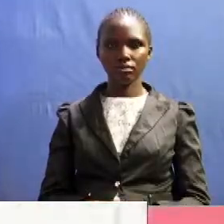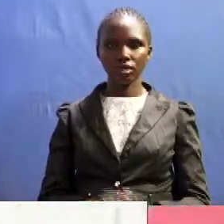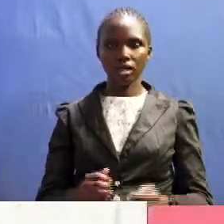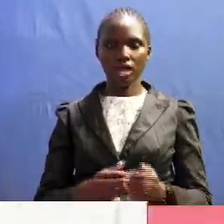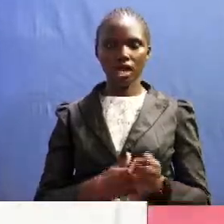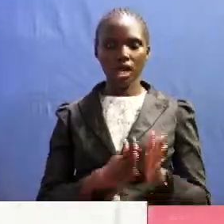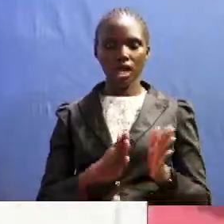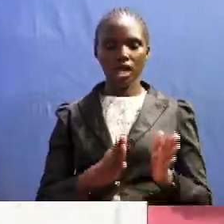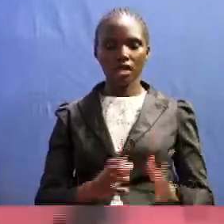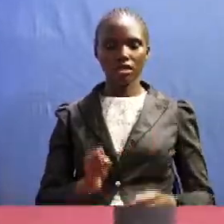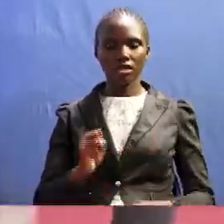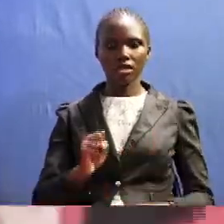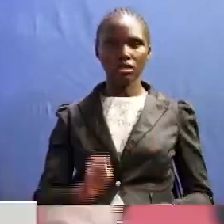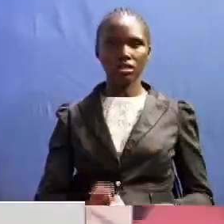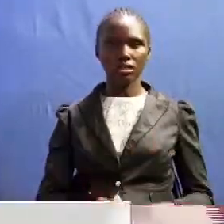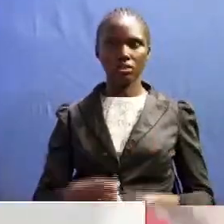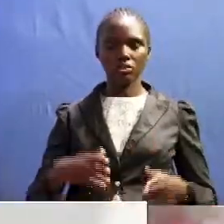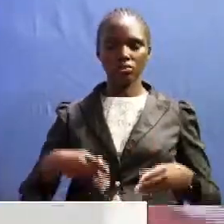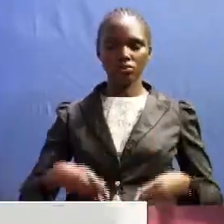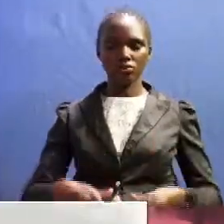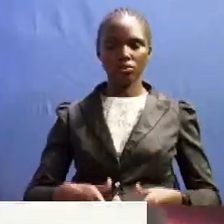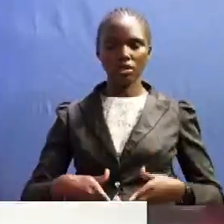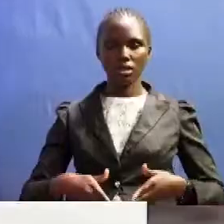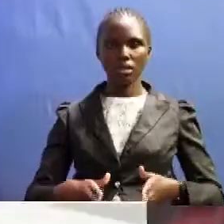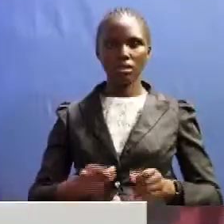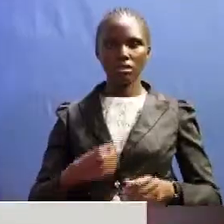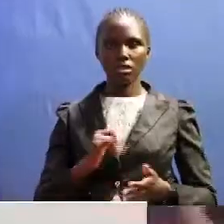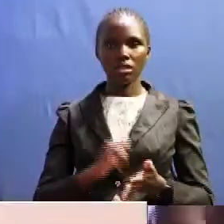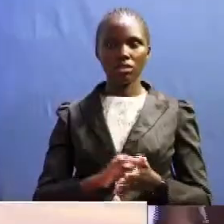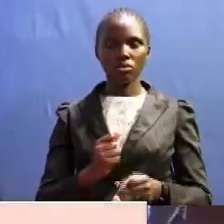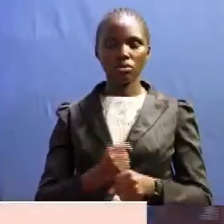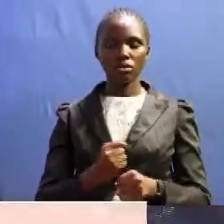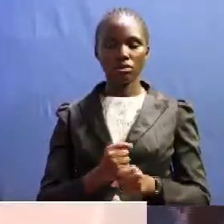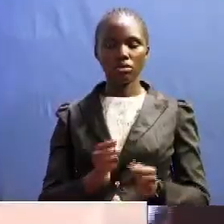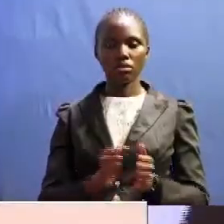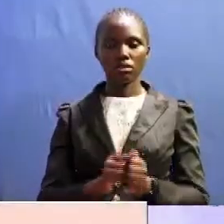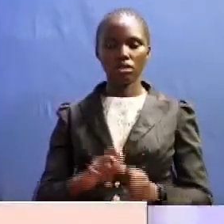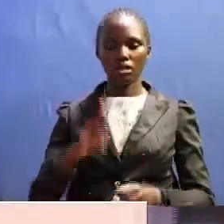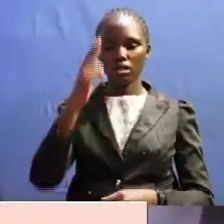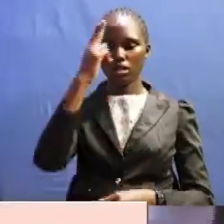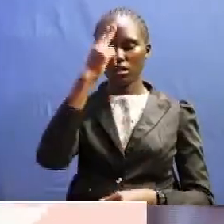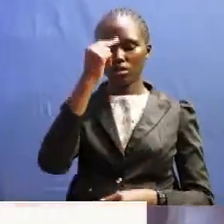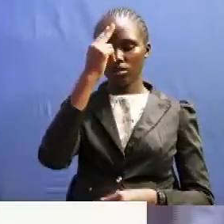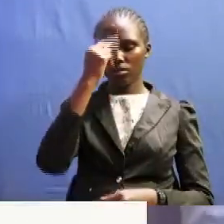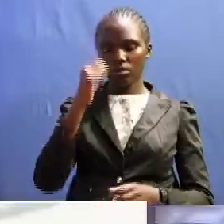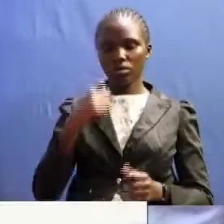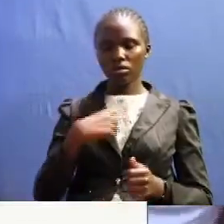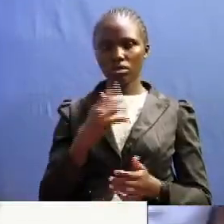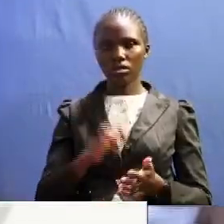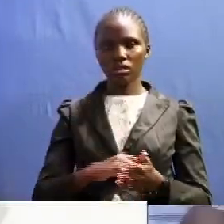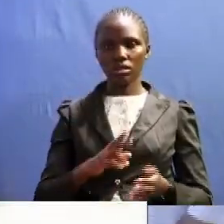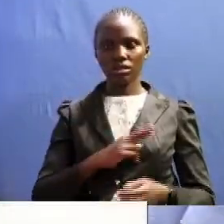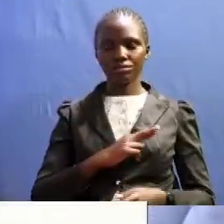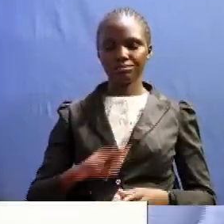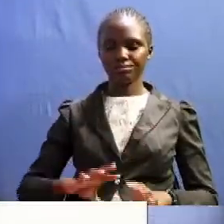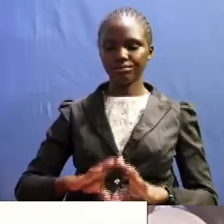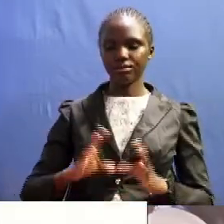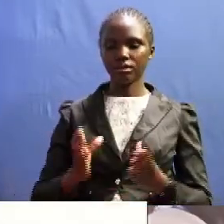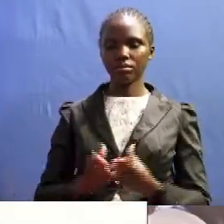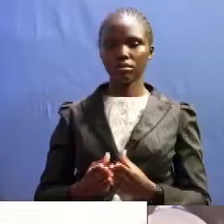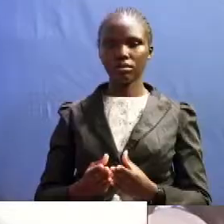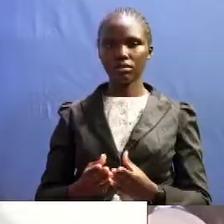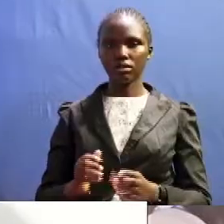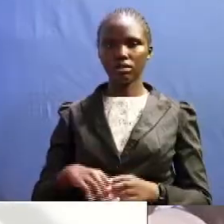Leaders from the South Rift Valley commended the government for addressing the needs of the local community, among them environmental conservation and